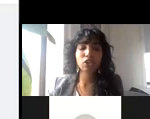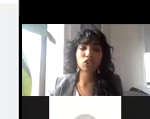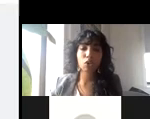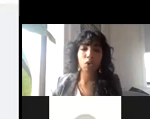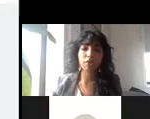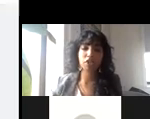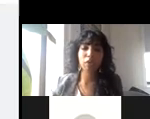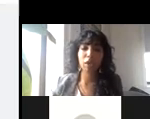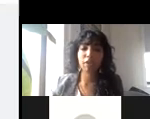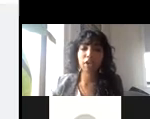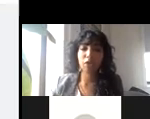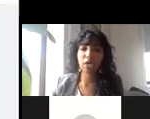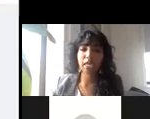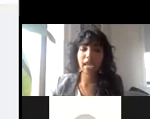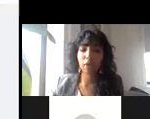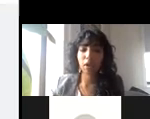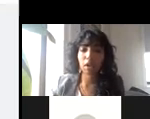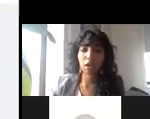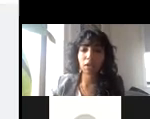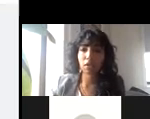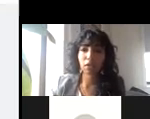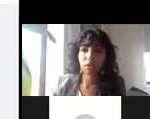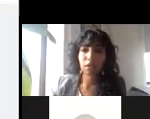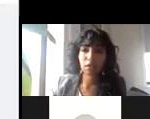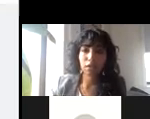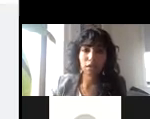community control of child welfare community network,